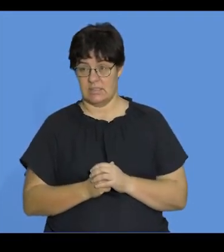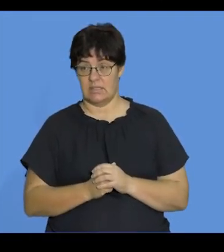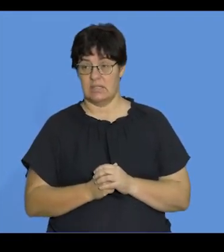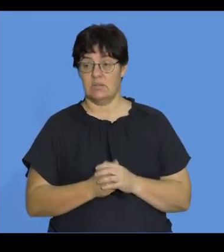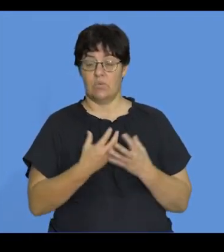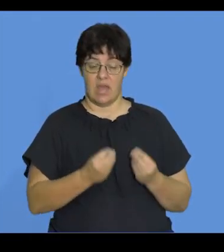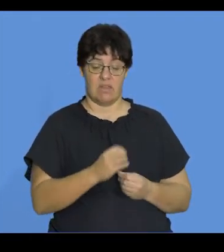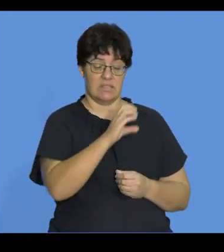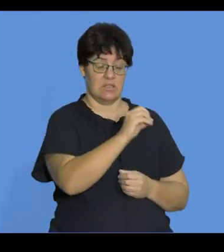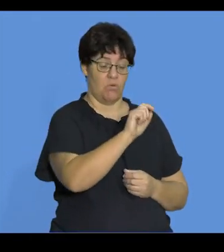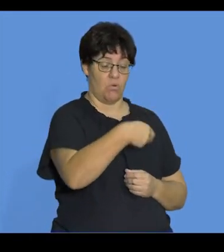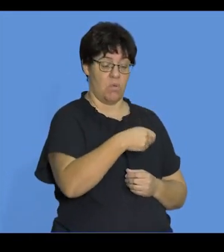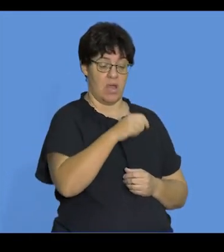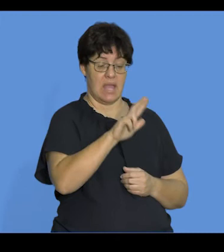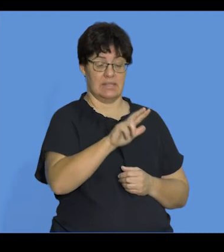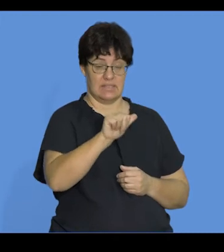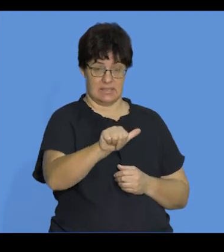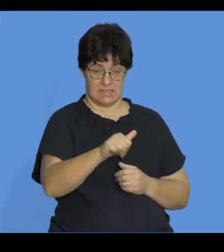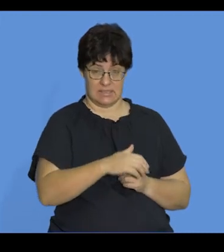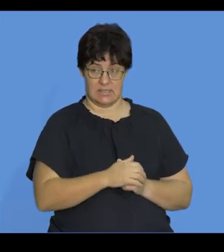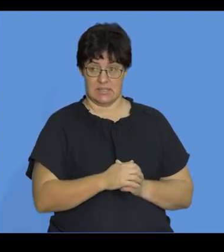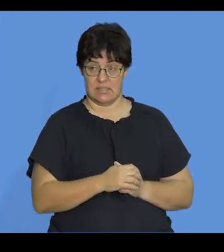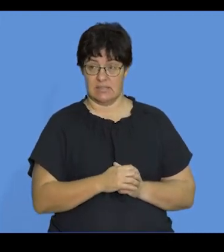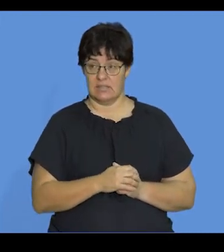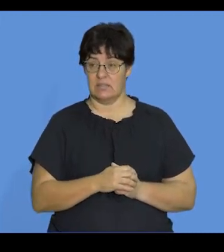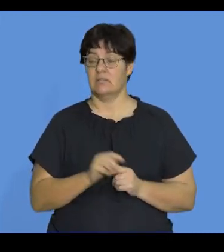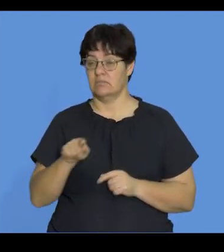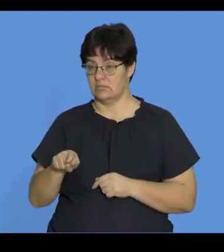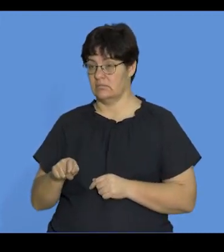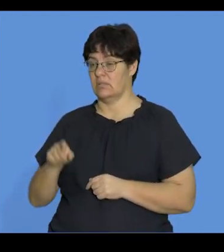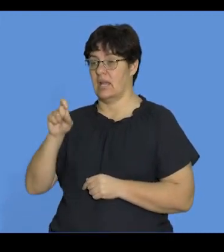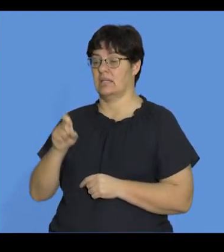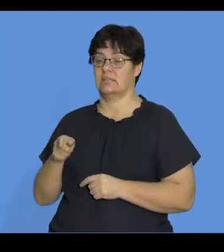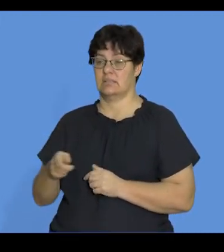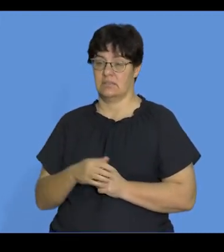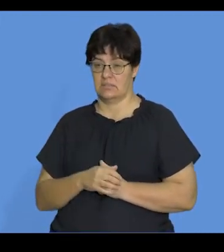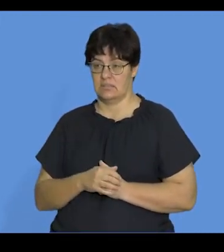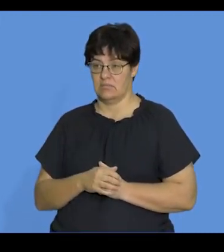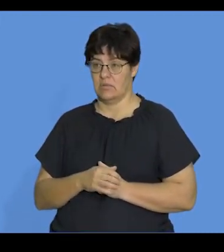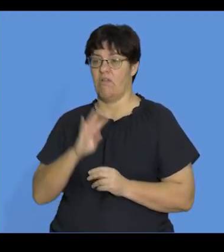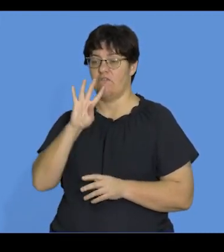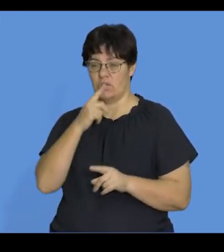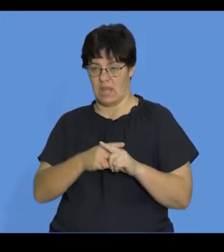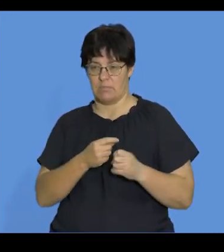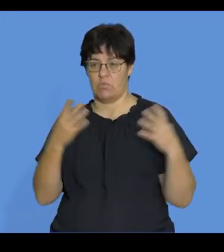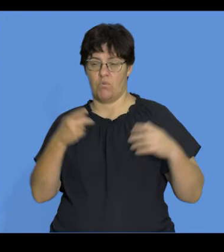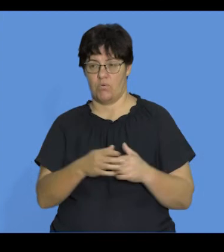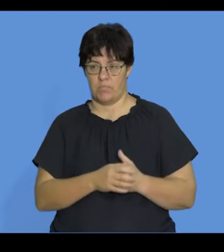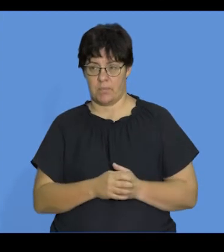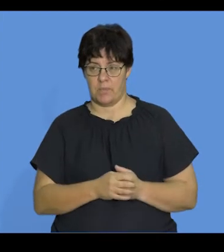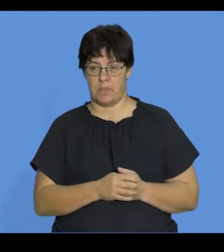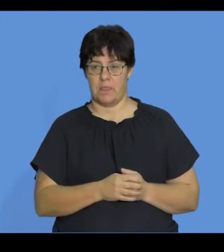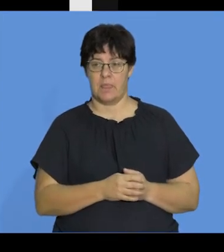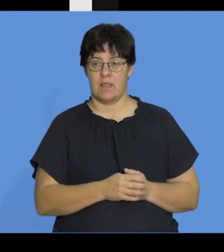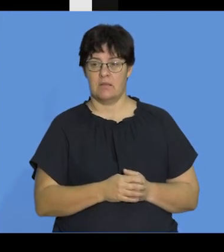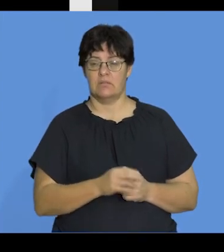got 0.86, okay, it will give us what? 4 times that. So if